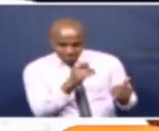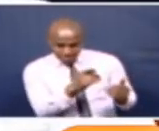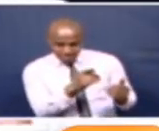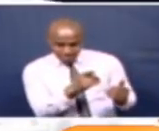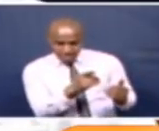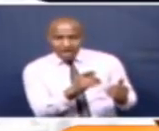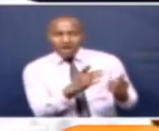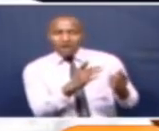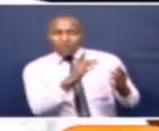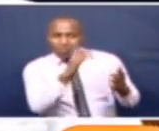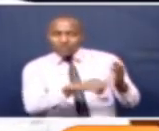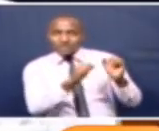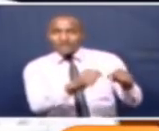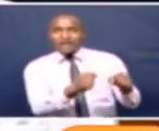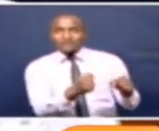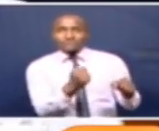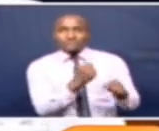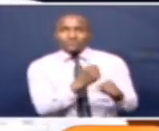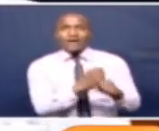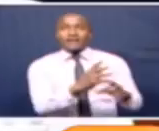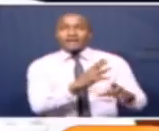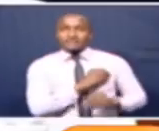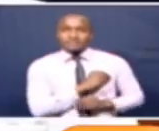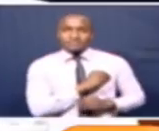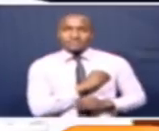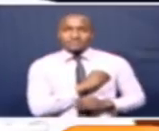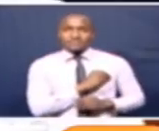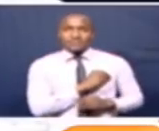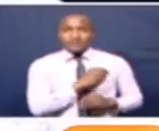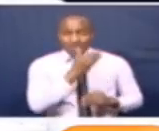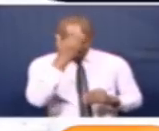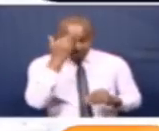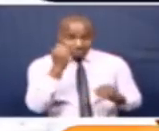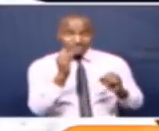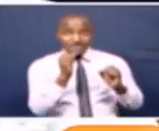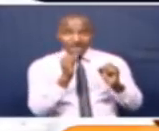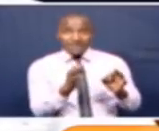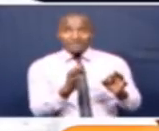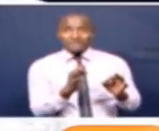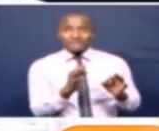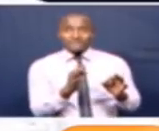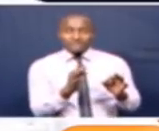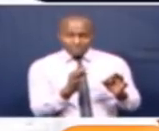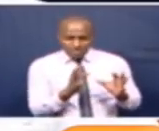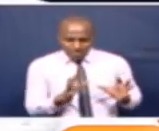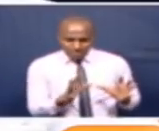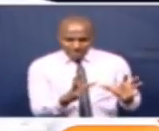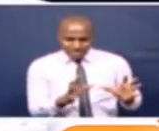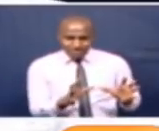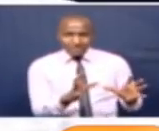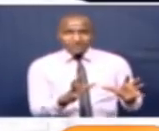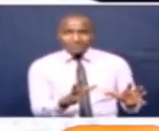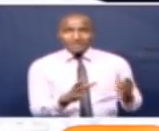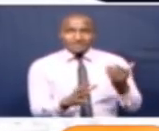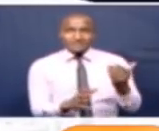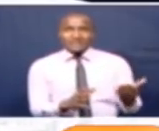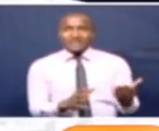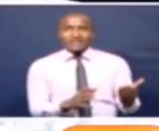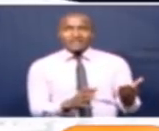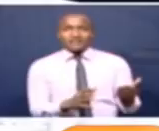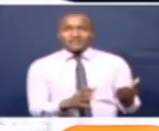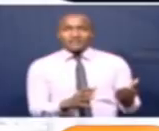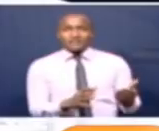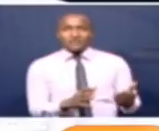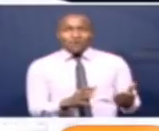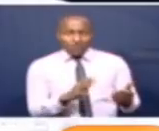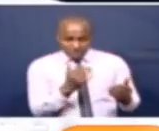they can perform and accept it. Because if you give a child a high rank or give